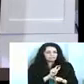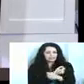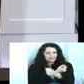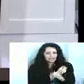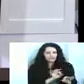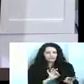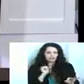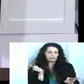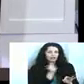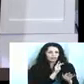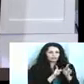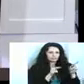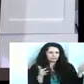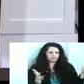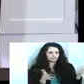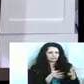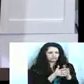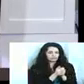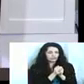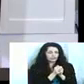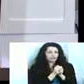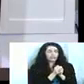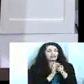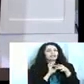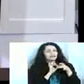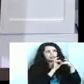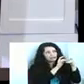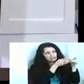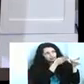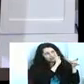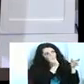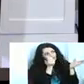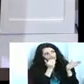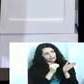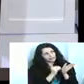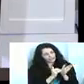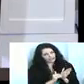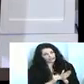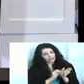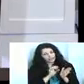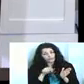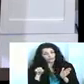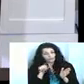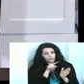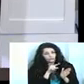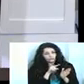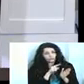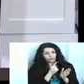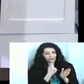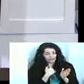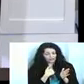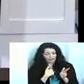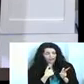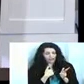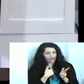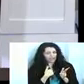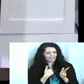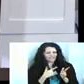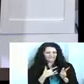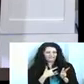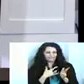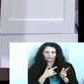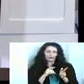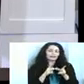connecting us to God once again. If you and I are at a place this morning where you feel